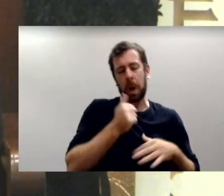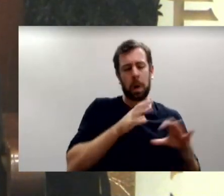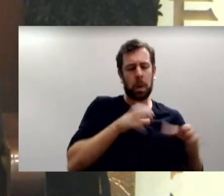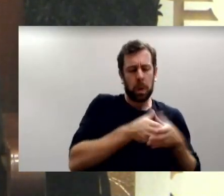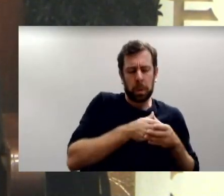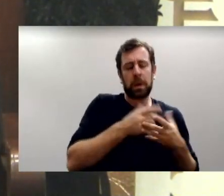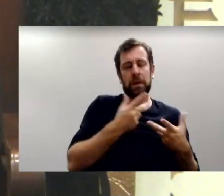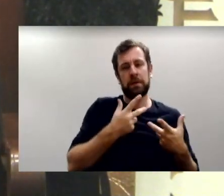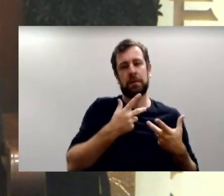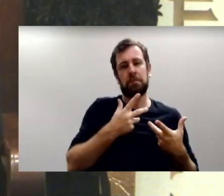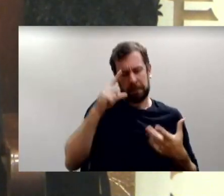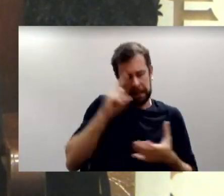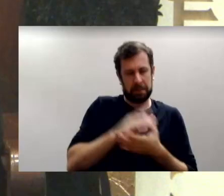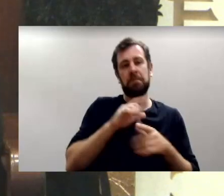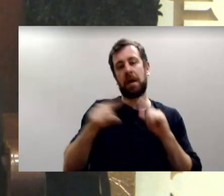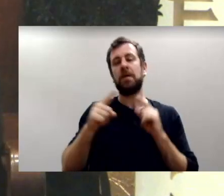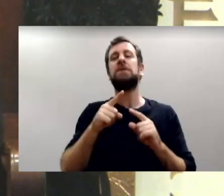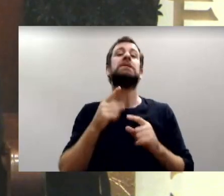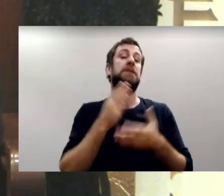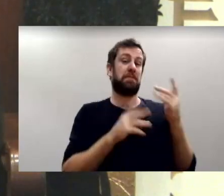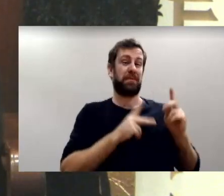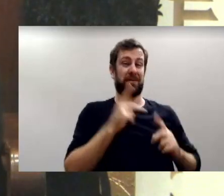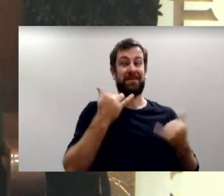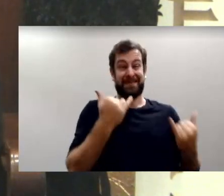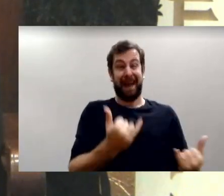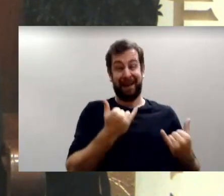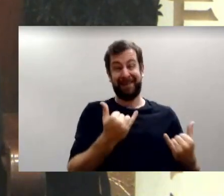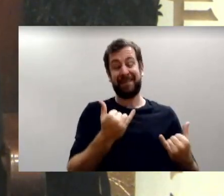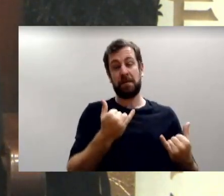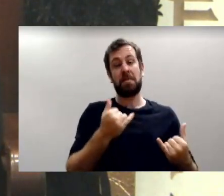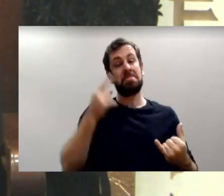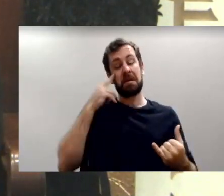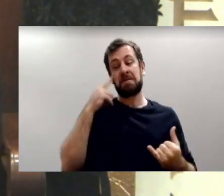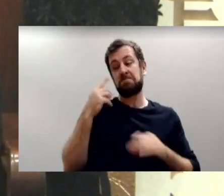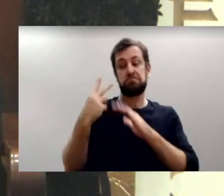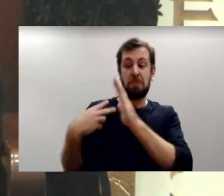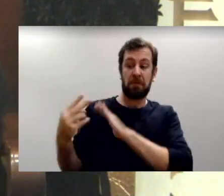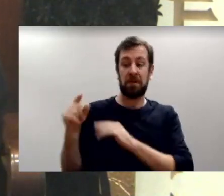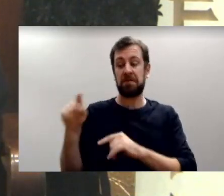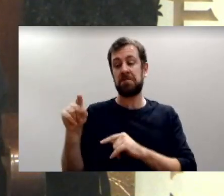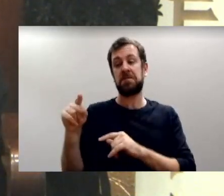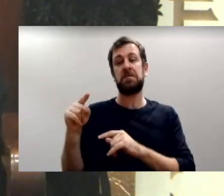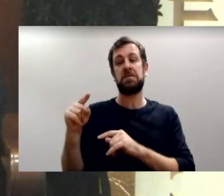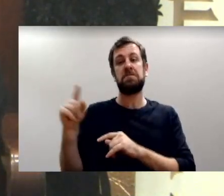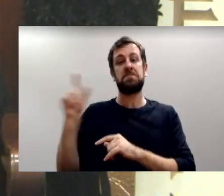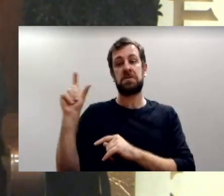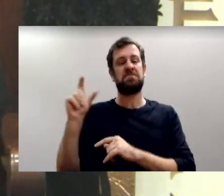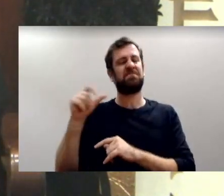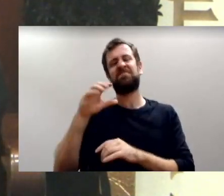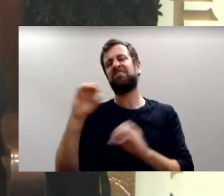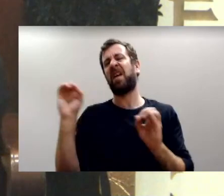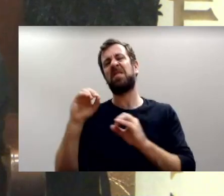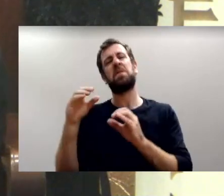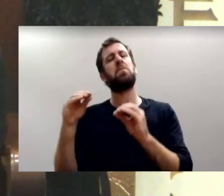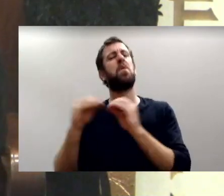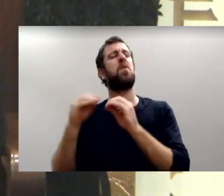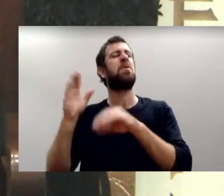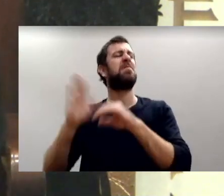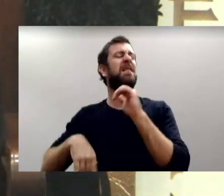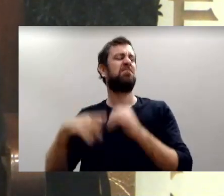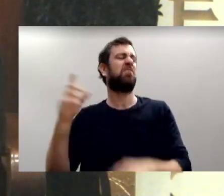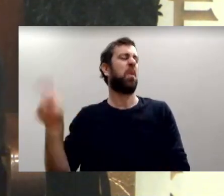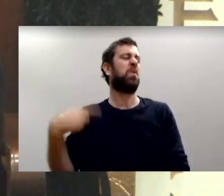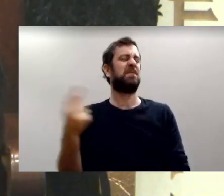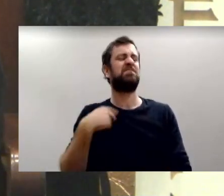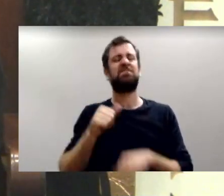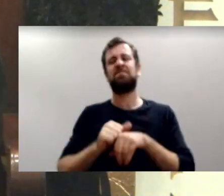also who would in a way consider the Prophet of Islam to be nothing more than the